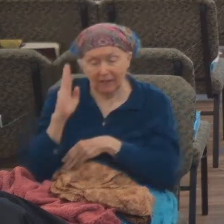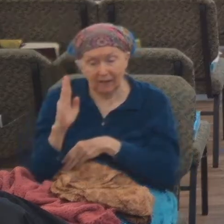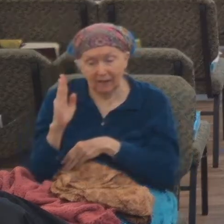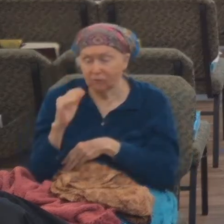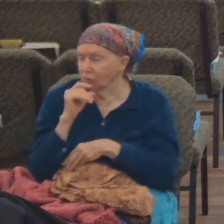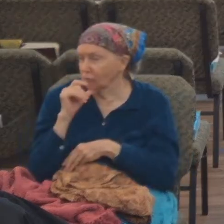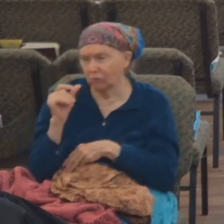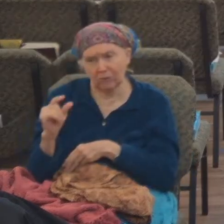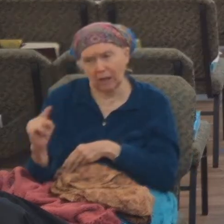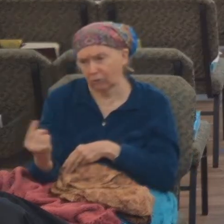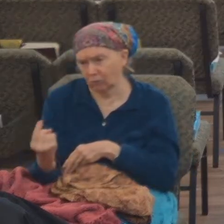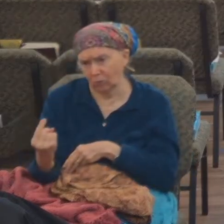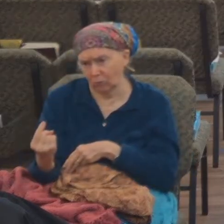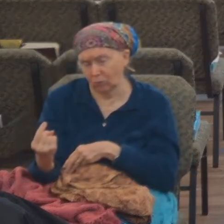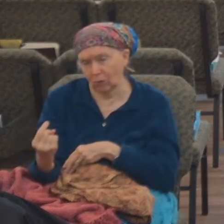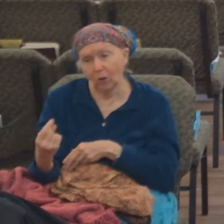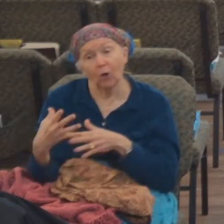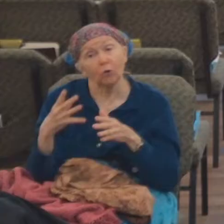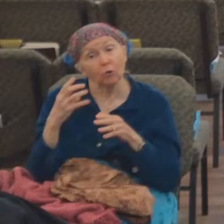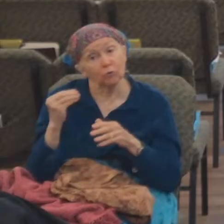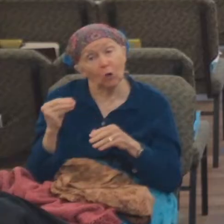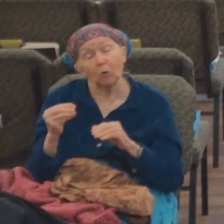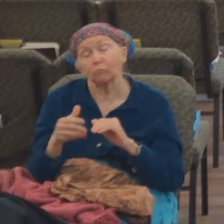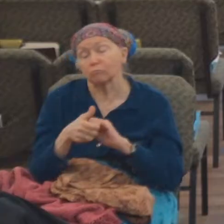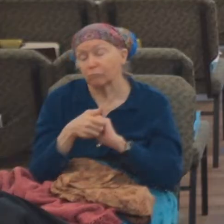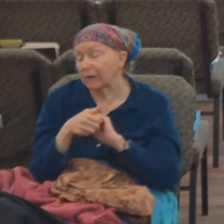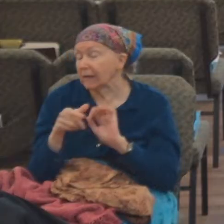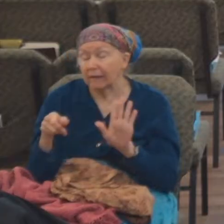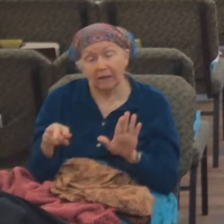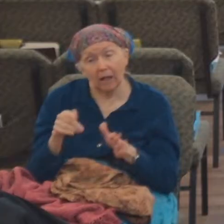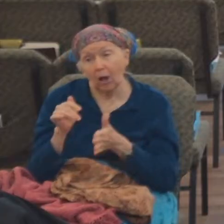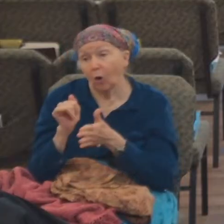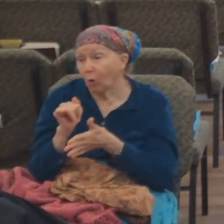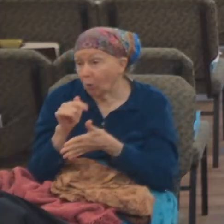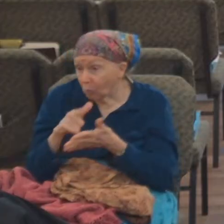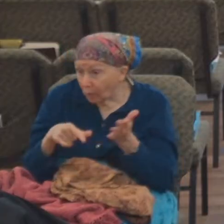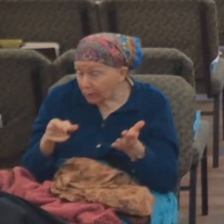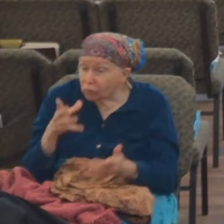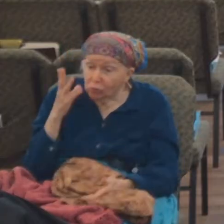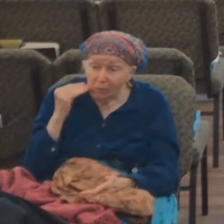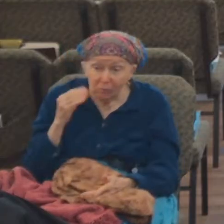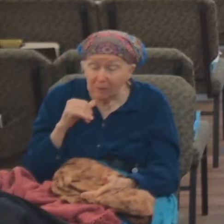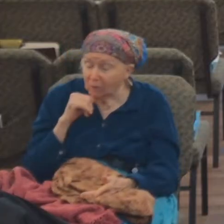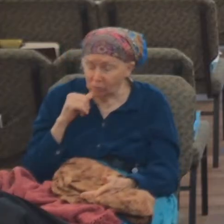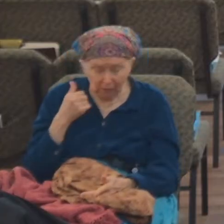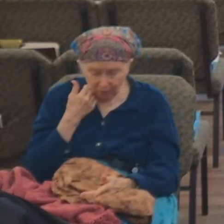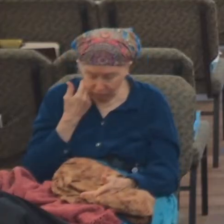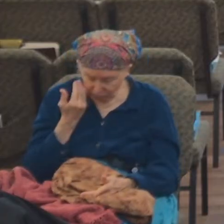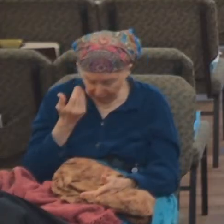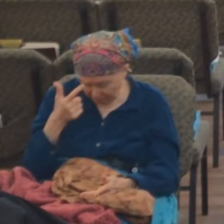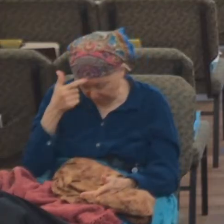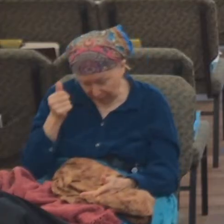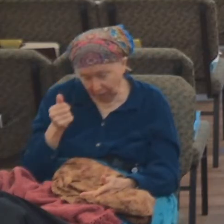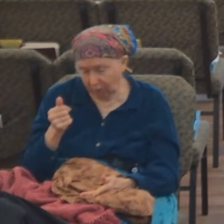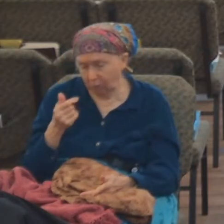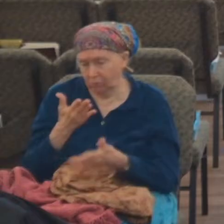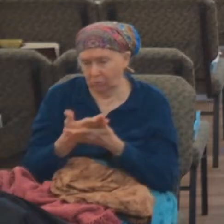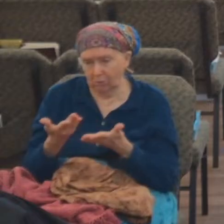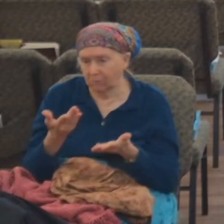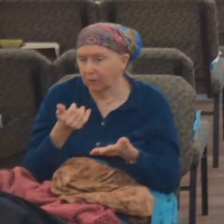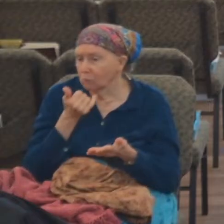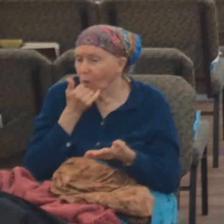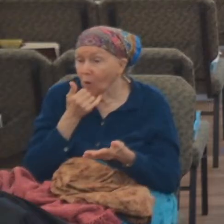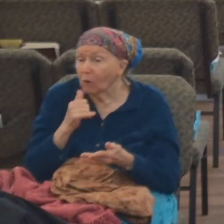What they are experiencing is not shameful because something wrong has happened. And it's not just